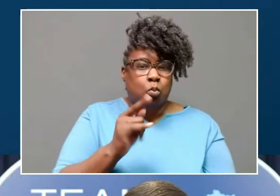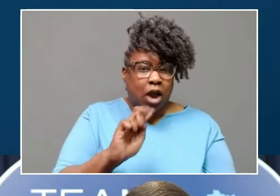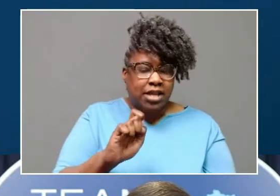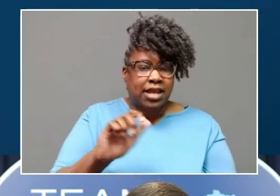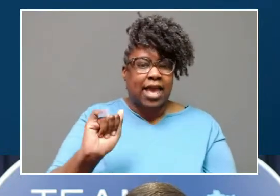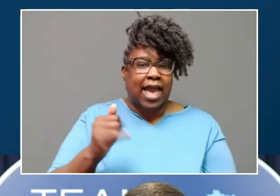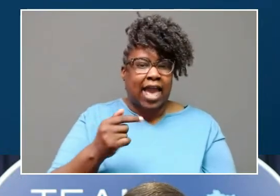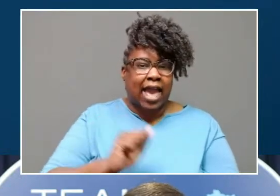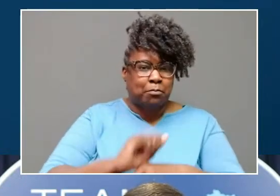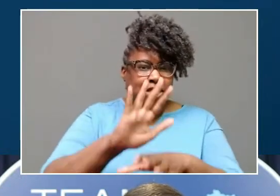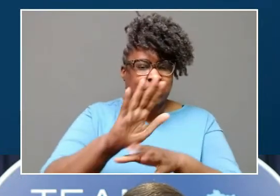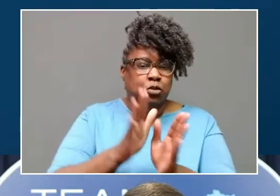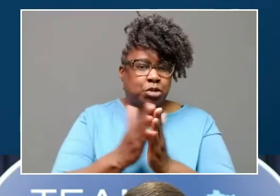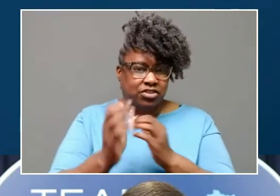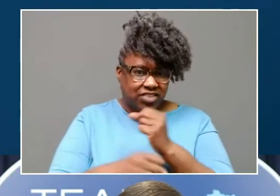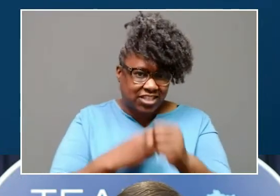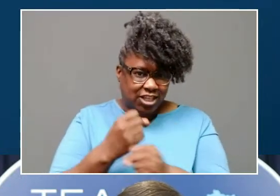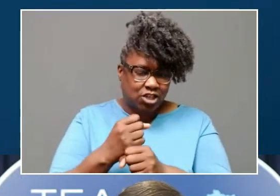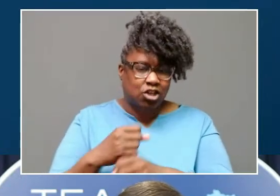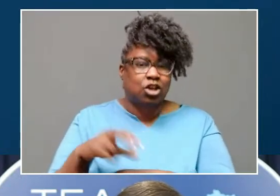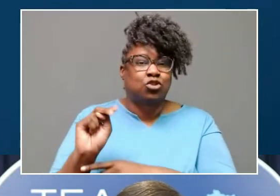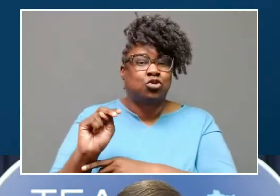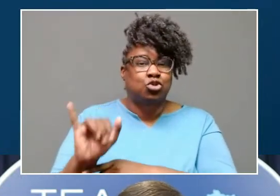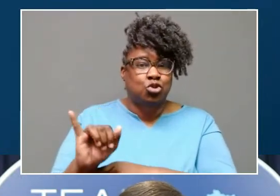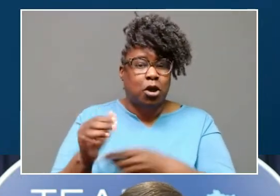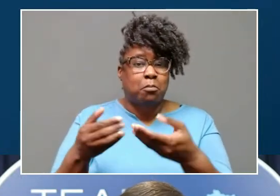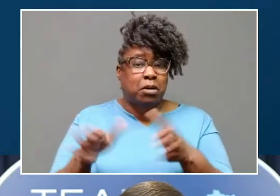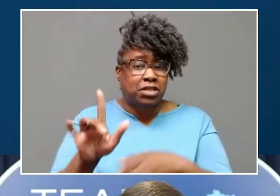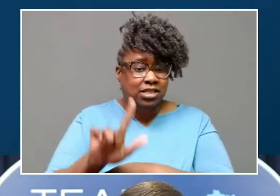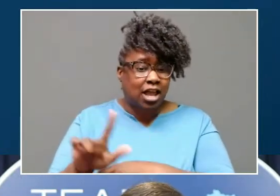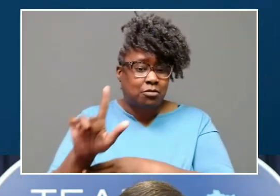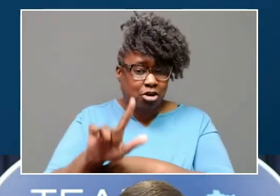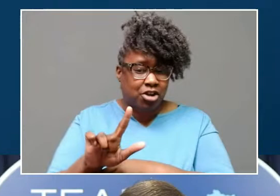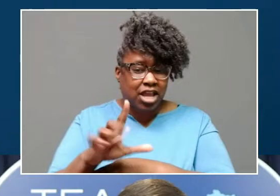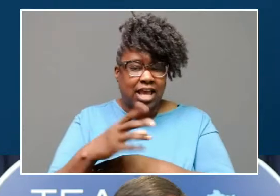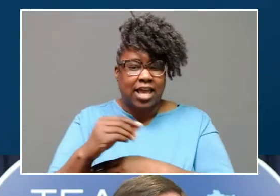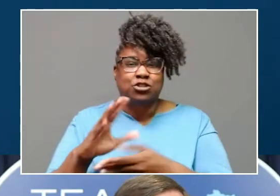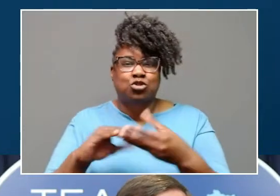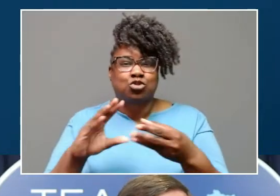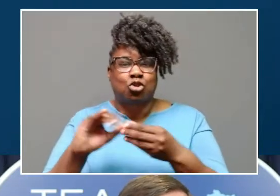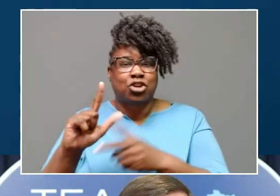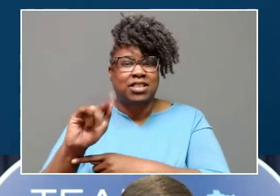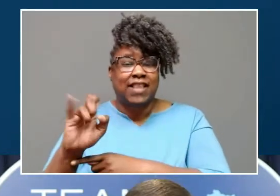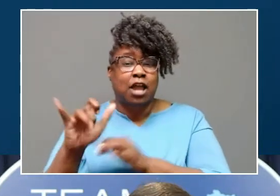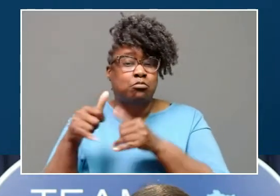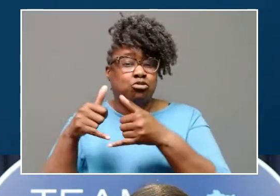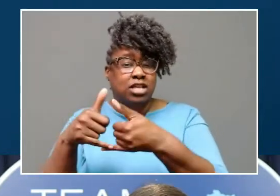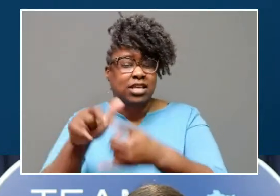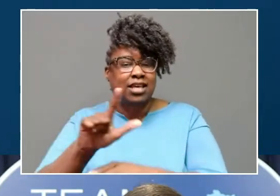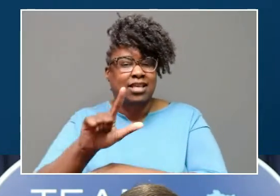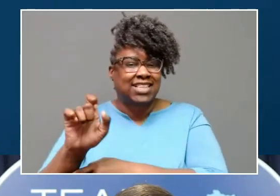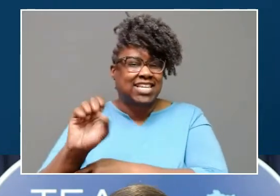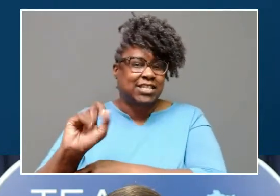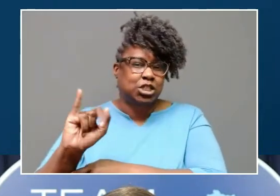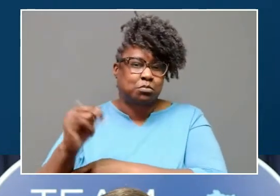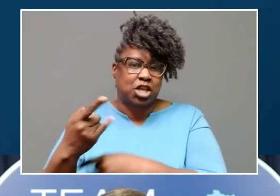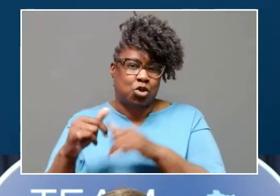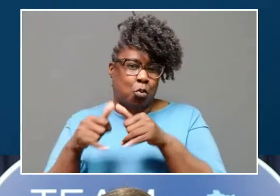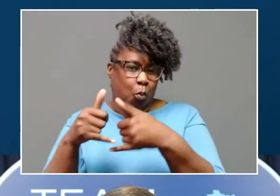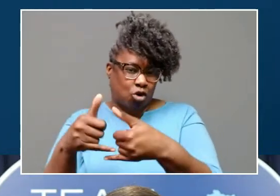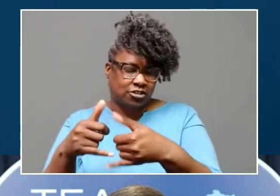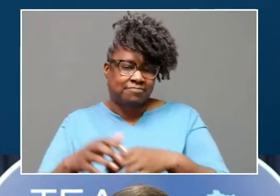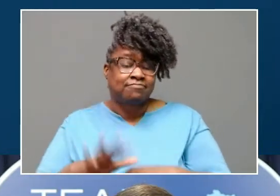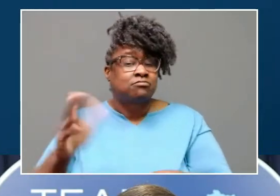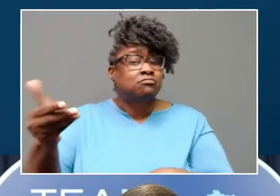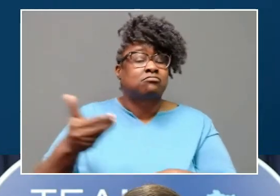York Public Library and NAV Foundation Storyline Prize, and the Lee Smith Award. Silas has been invited to read